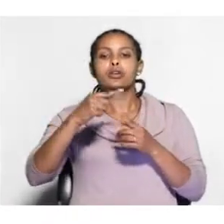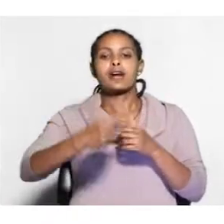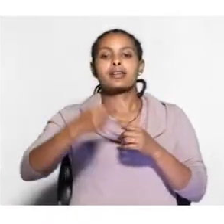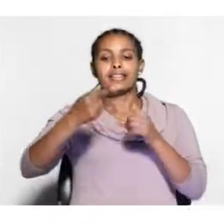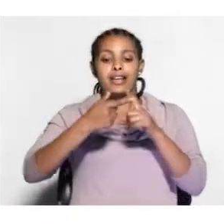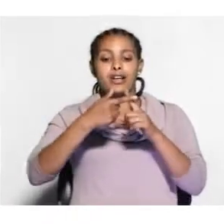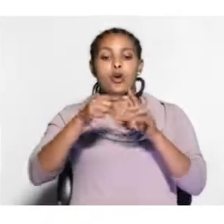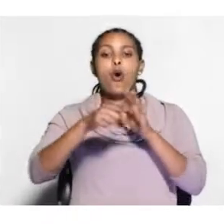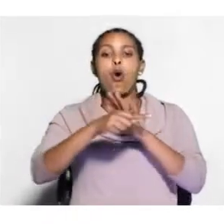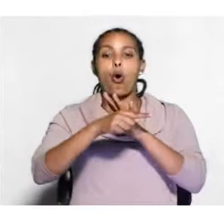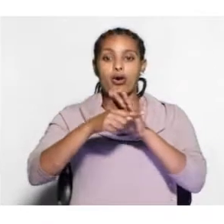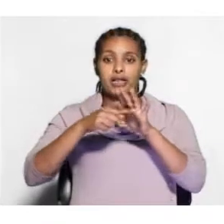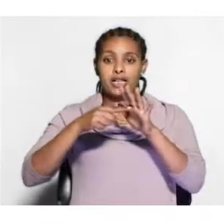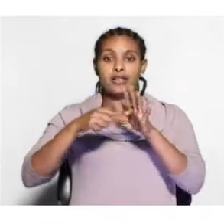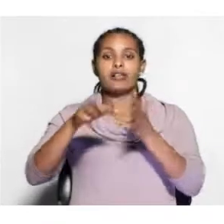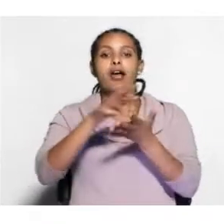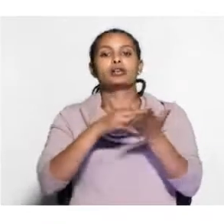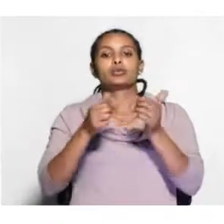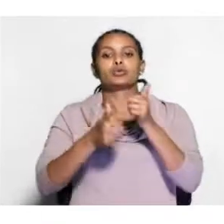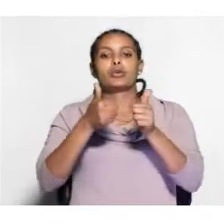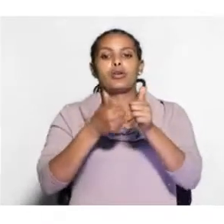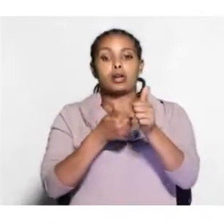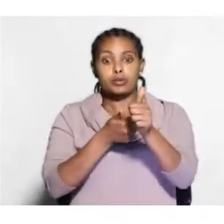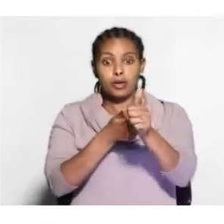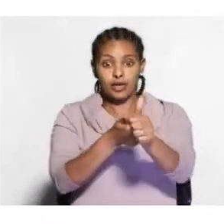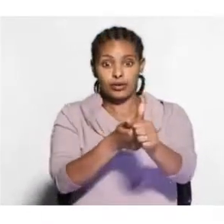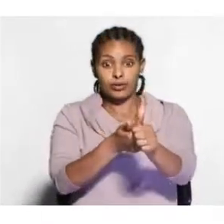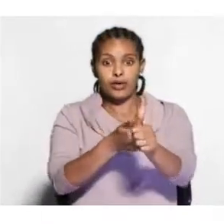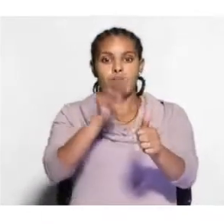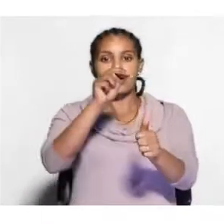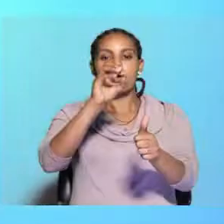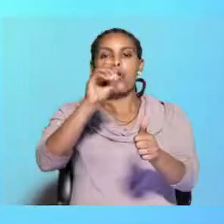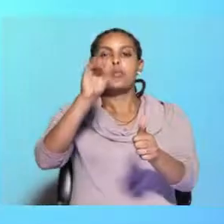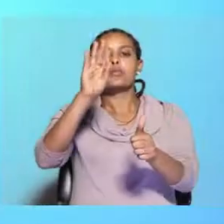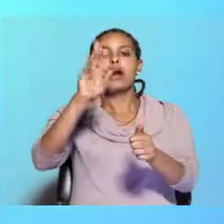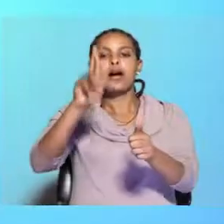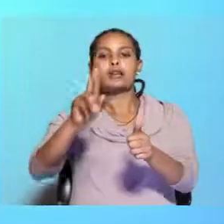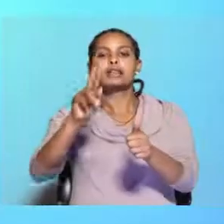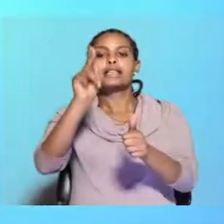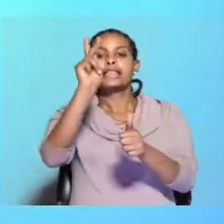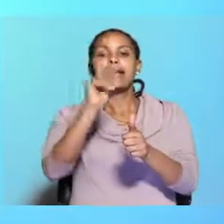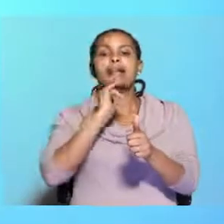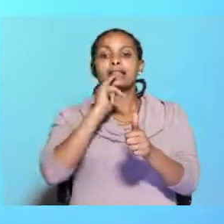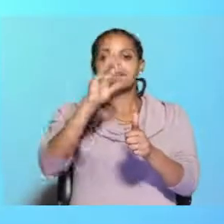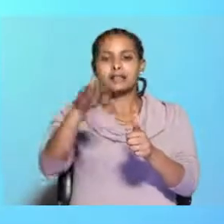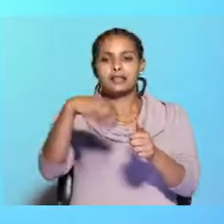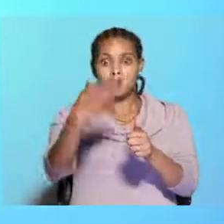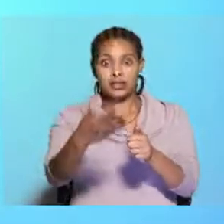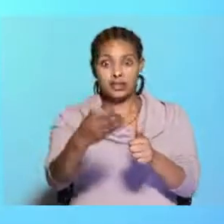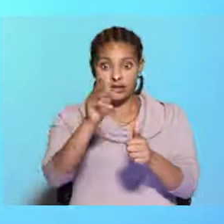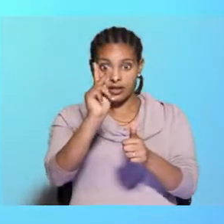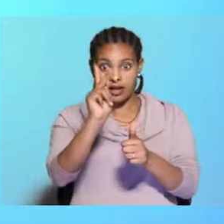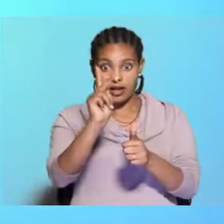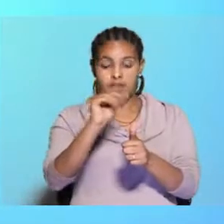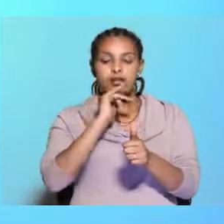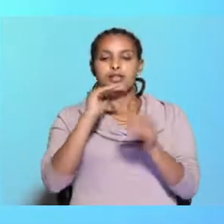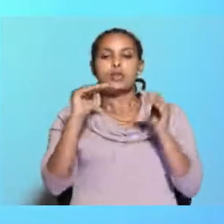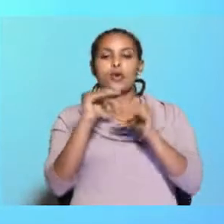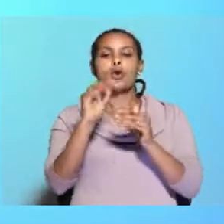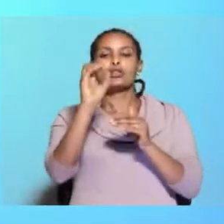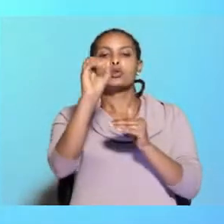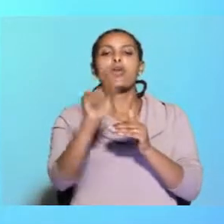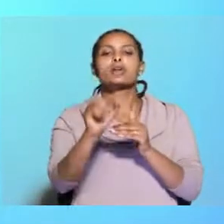order reaction with respect to NOBr. The rate constant K is given. K equal